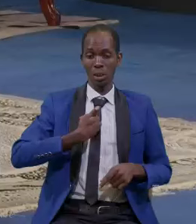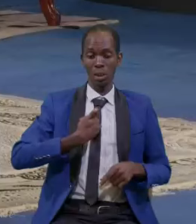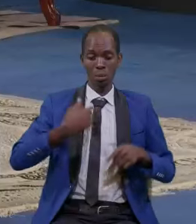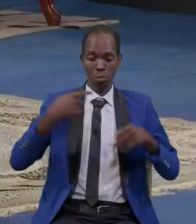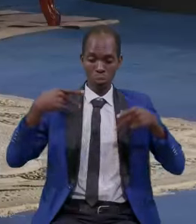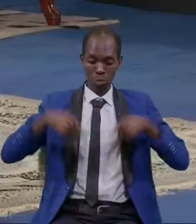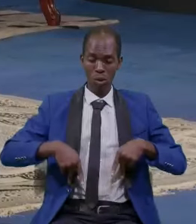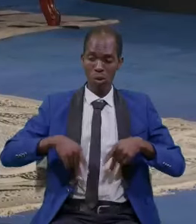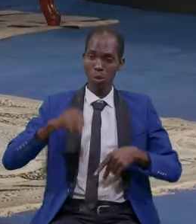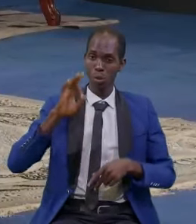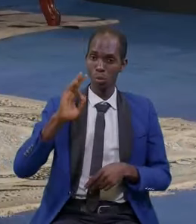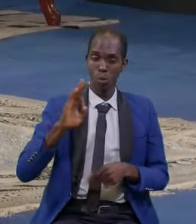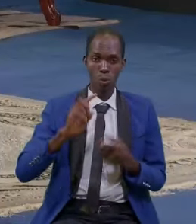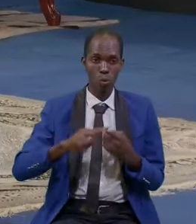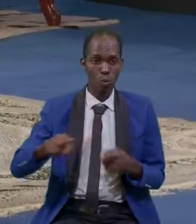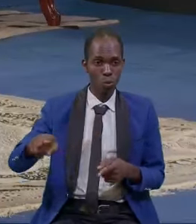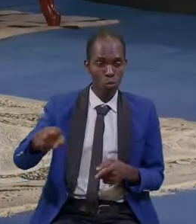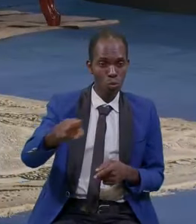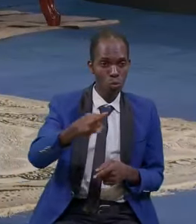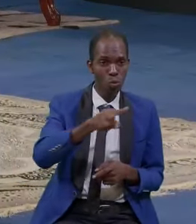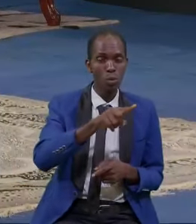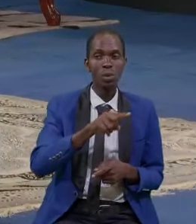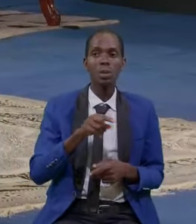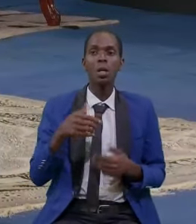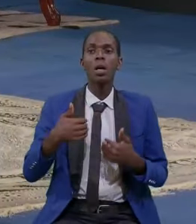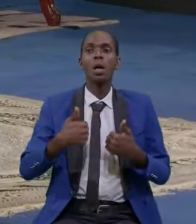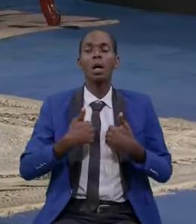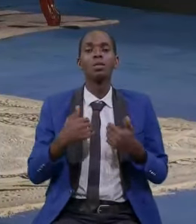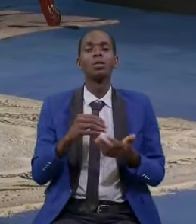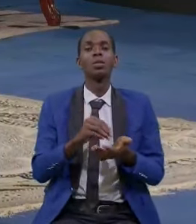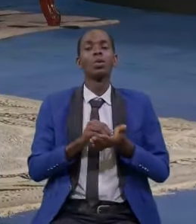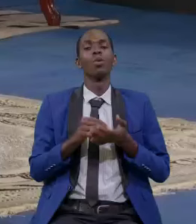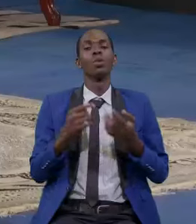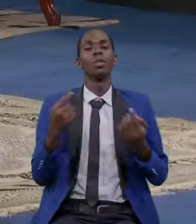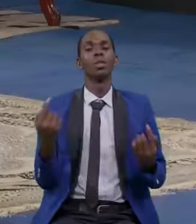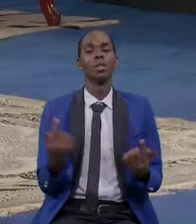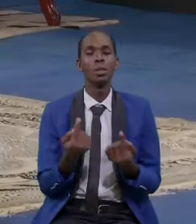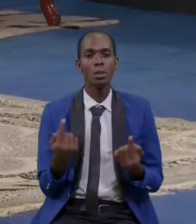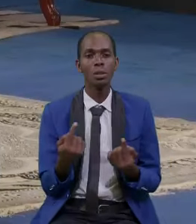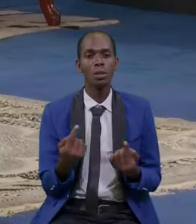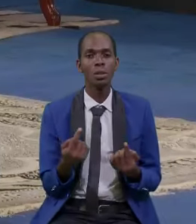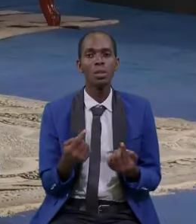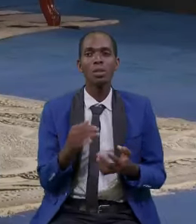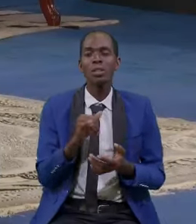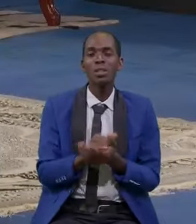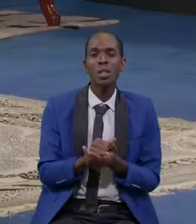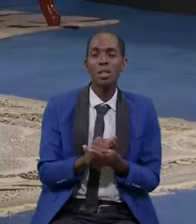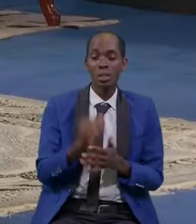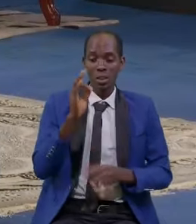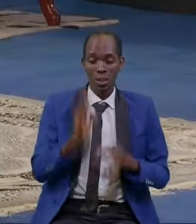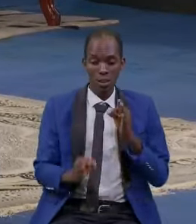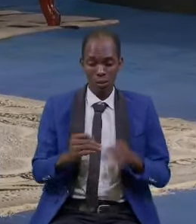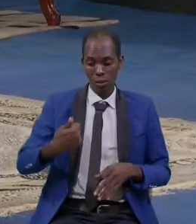unto them, he has his own sin. That if he says he has no sin,